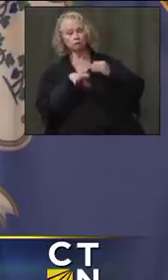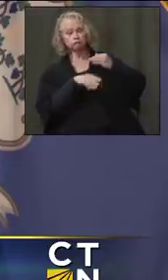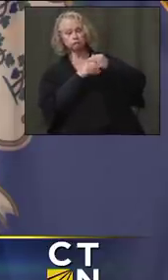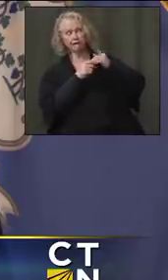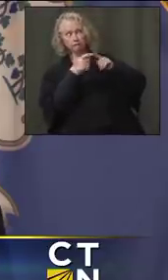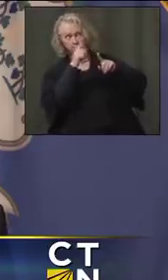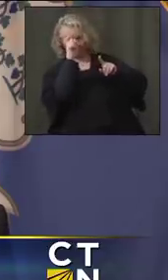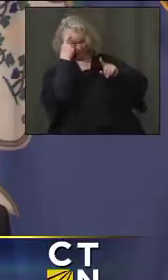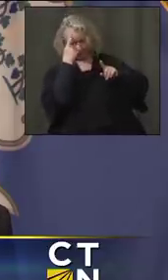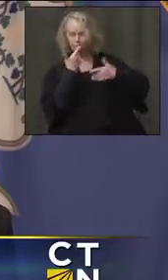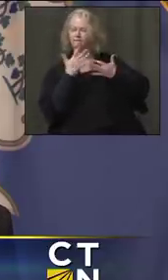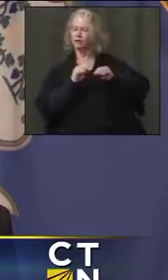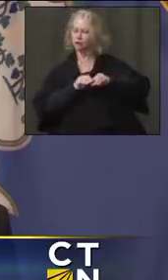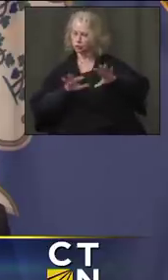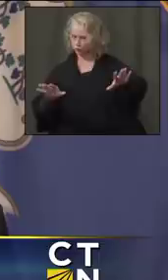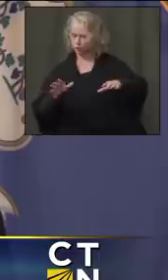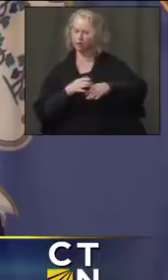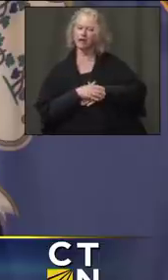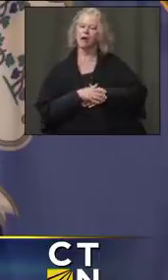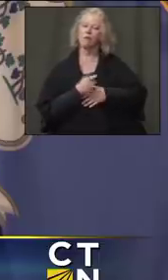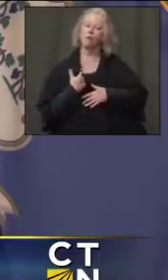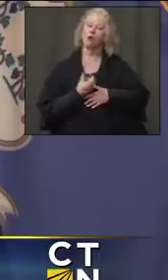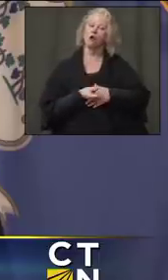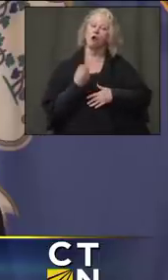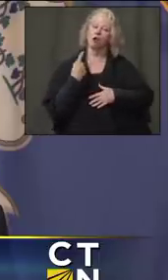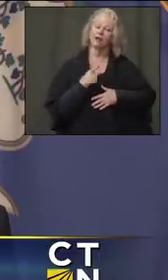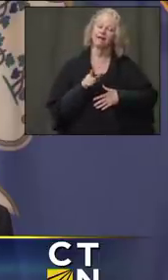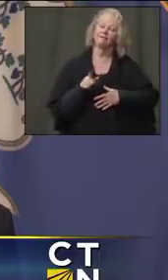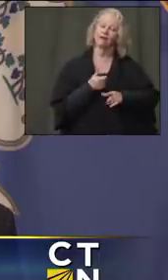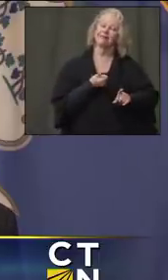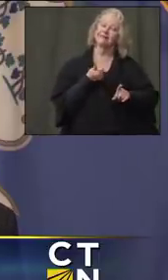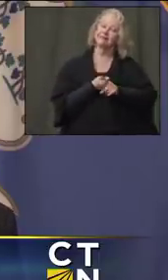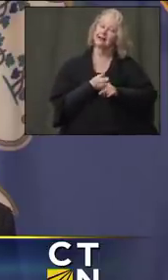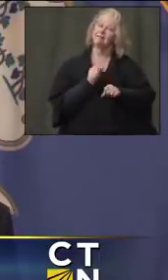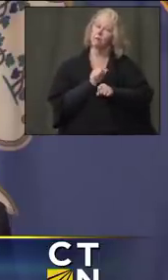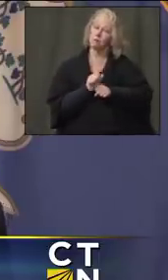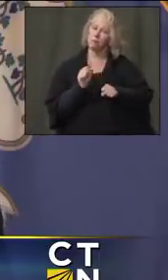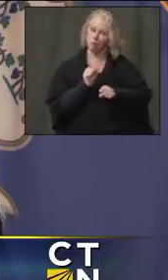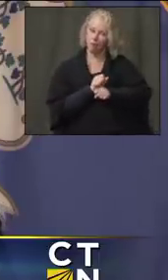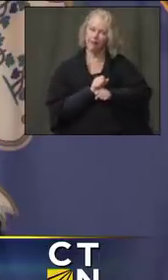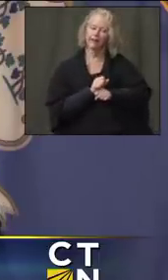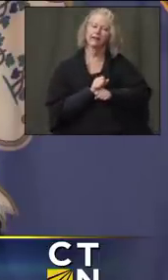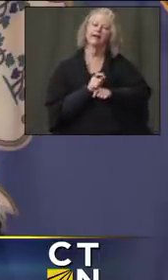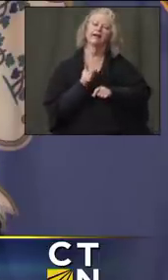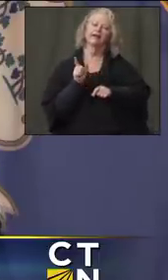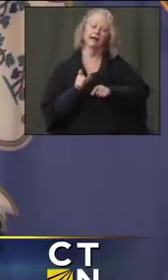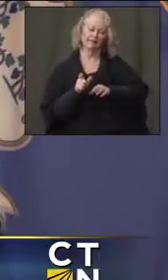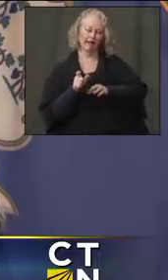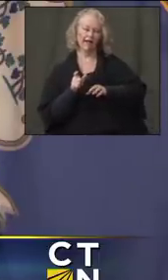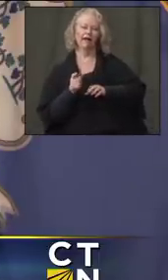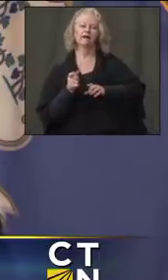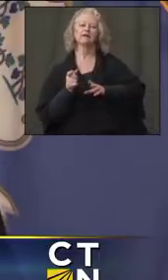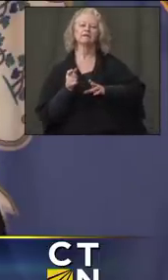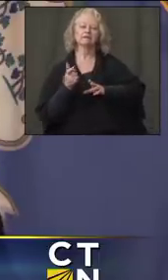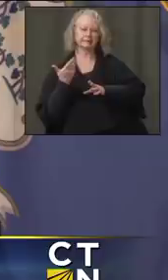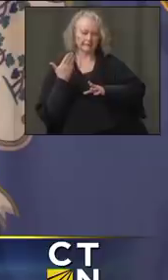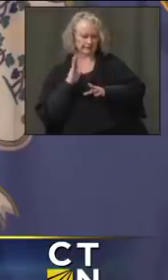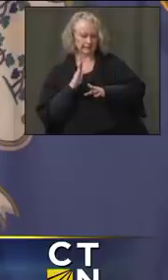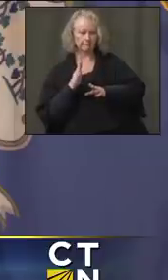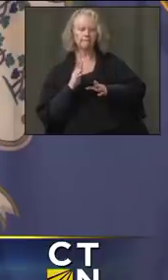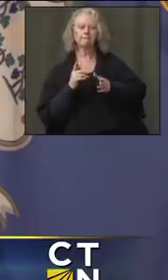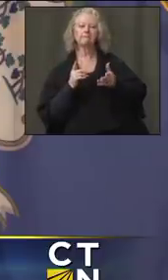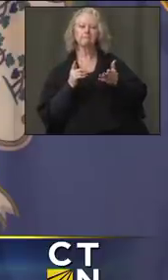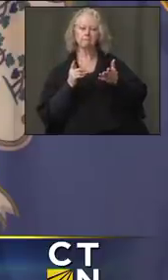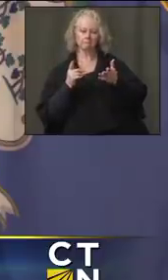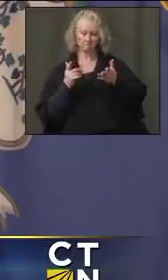delivered as well. My understanding is that for those self-employed, reapply, that is now functional, able to get to